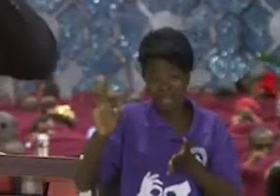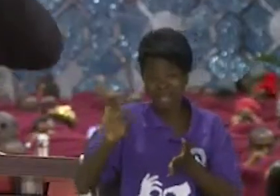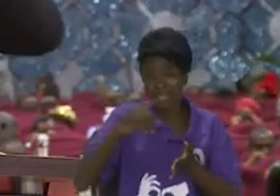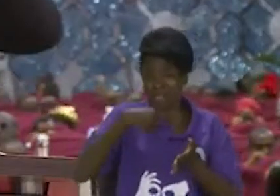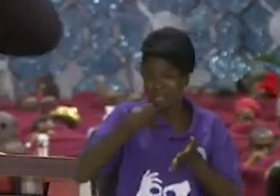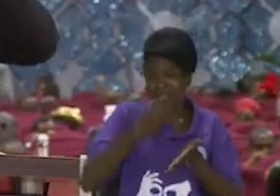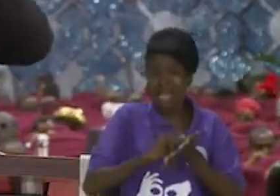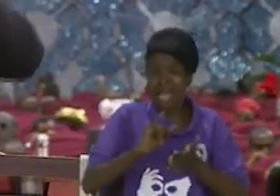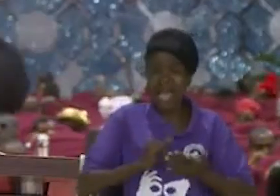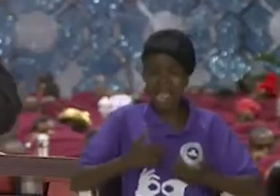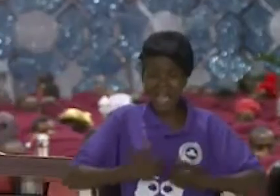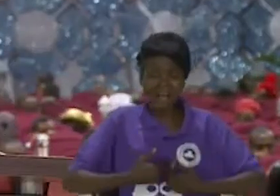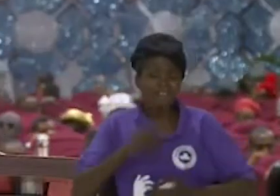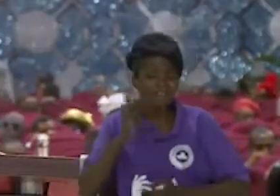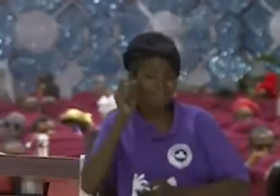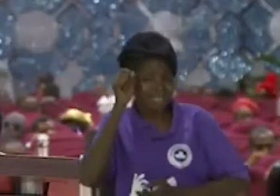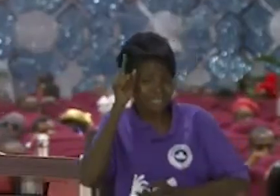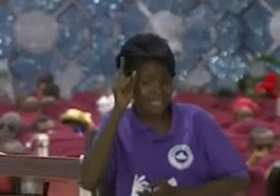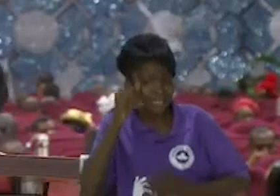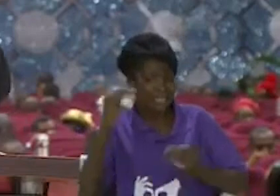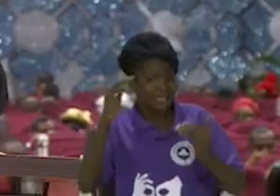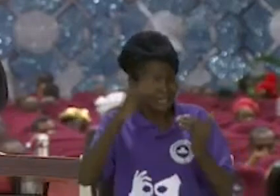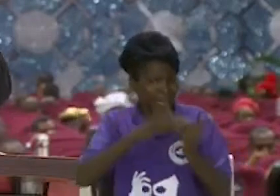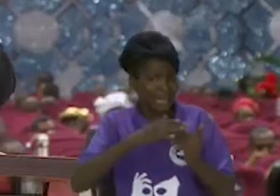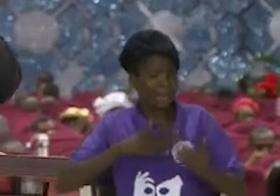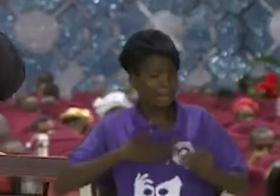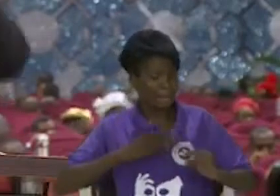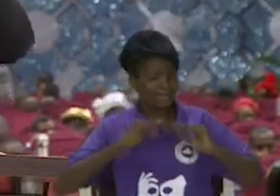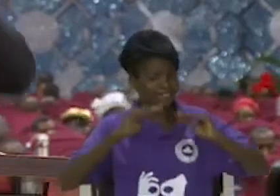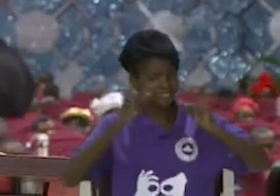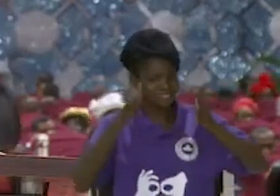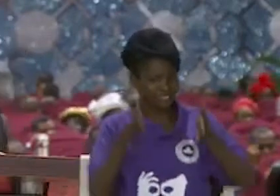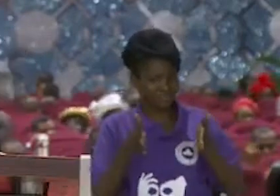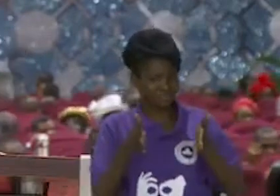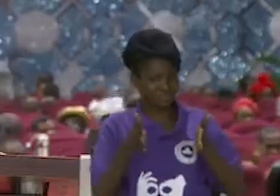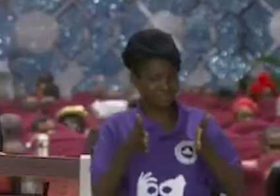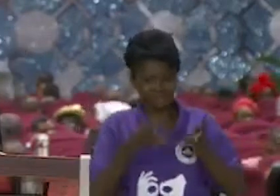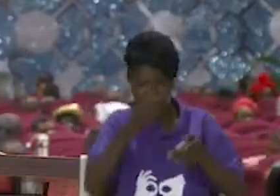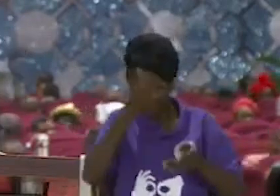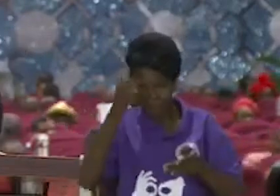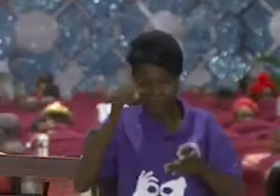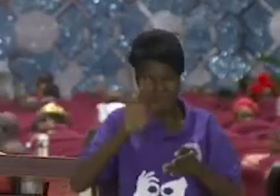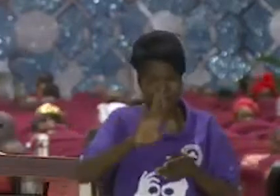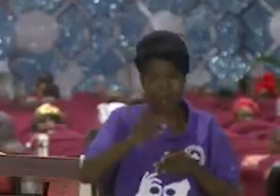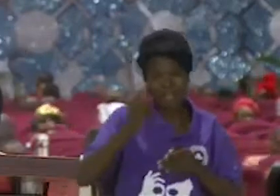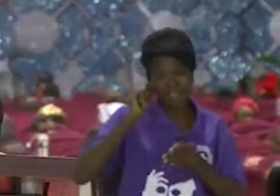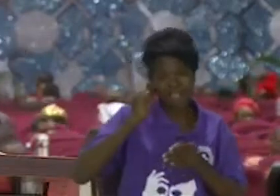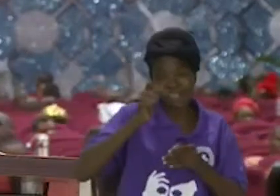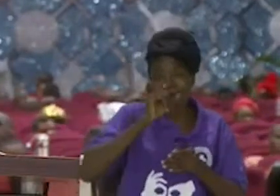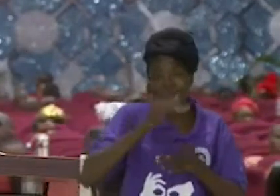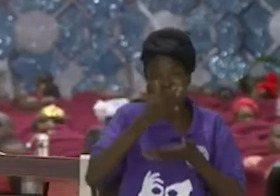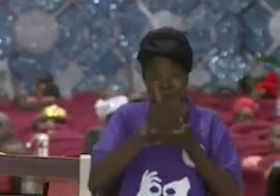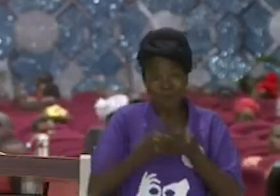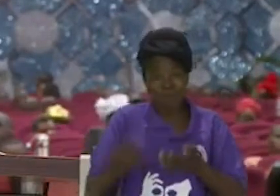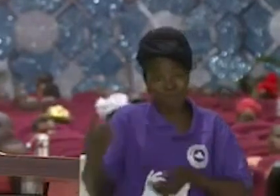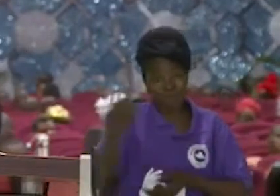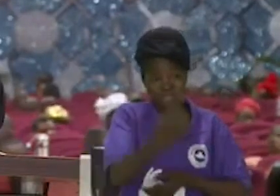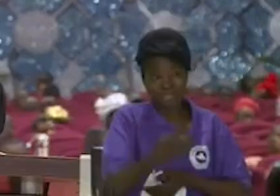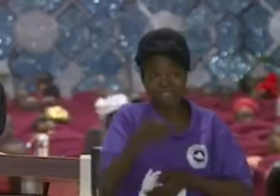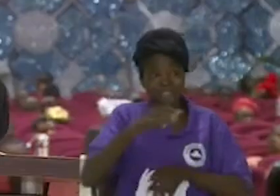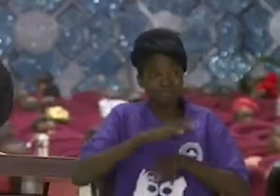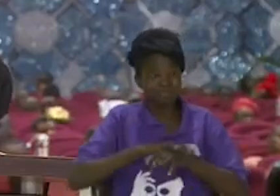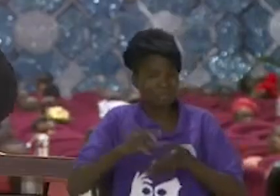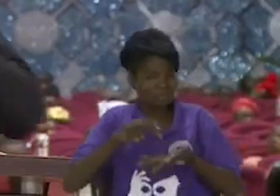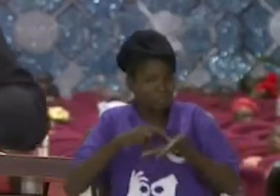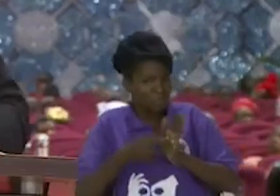I have more understanding than my teachers, because your testimony is what? My meditation. There is somebody here, you may not have known what it